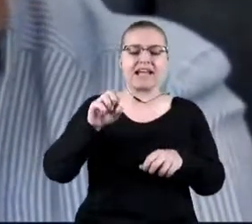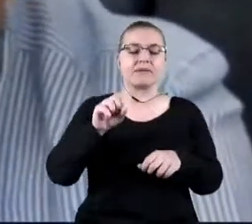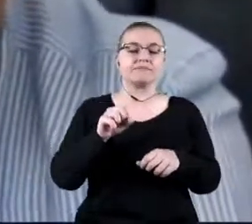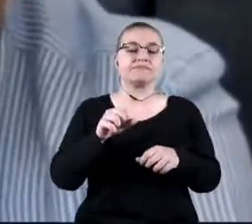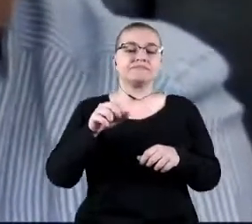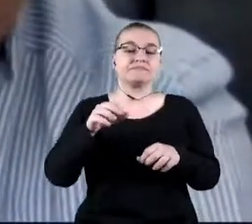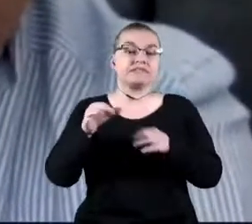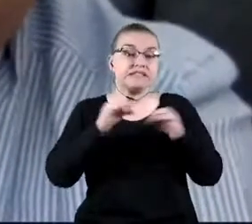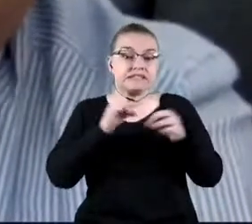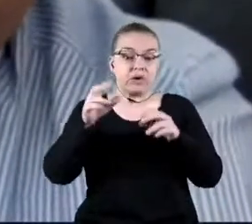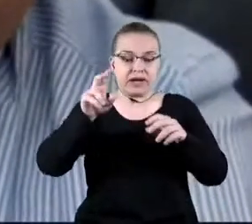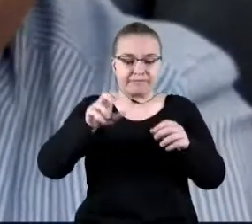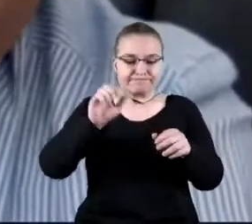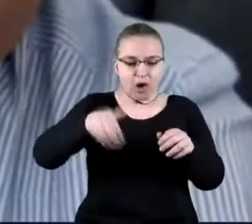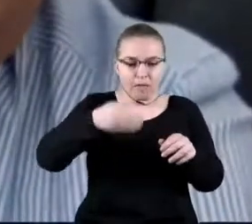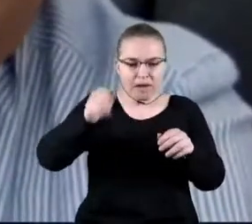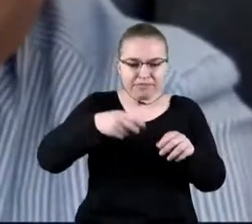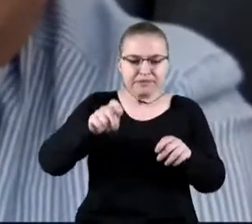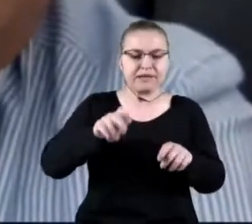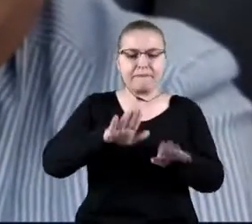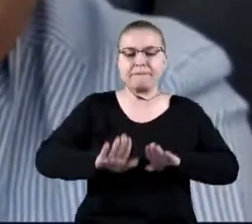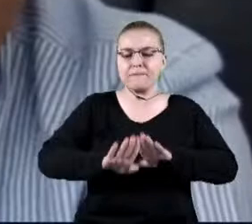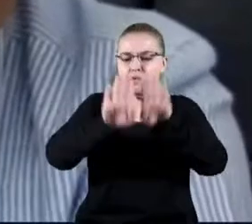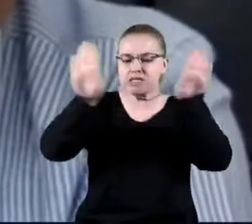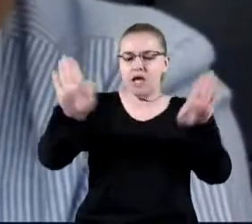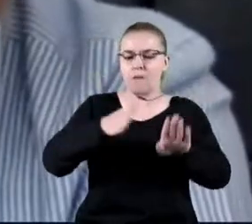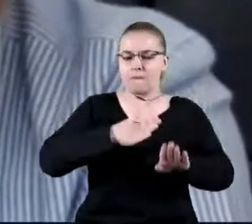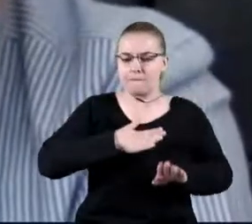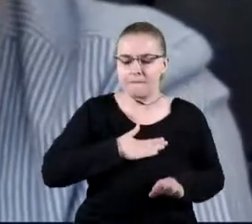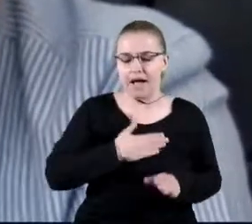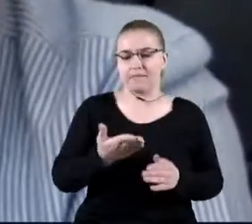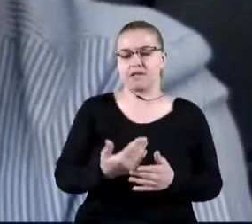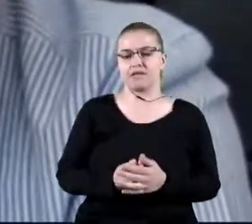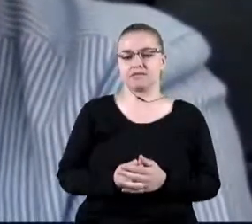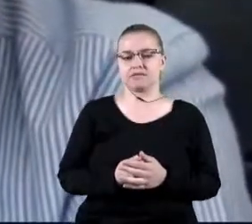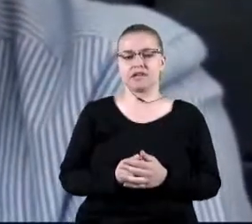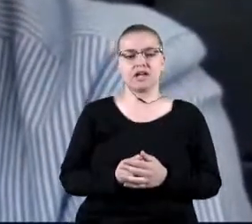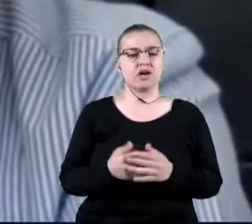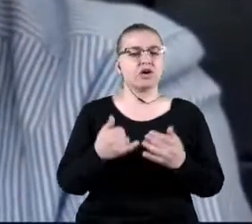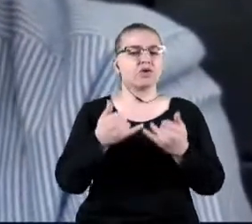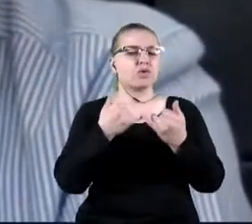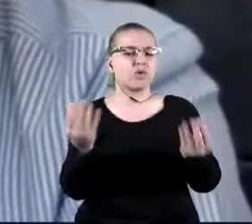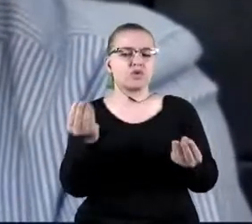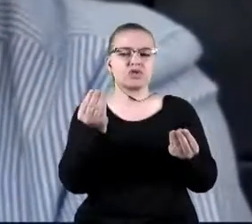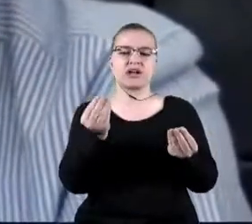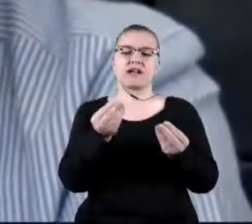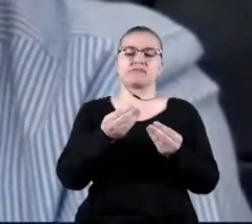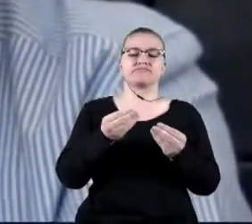Tunisia, thanks to its archaeological legacy and heritage. We have a museum,